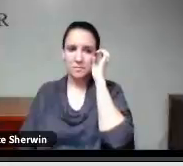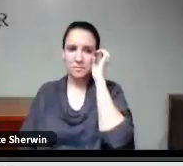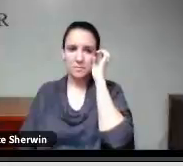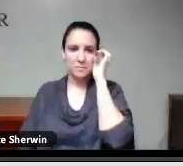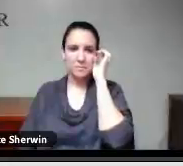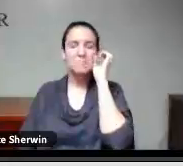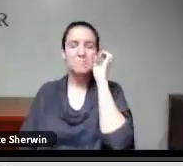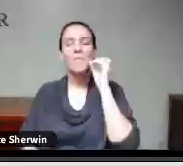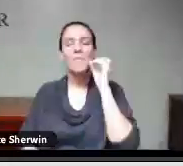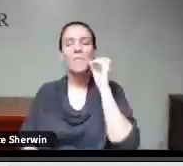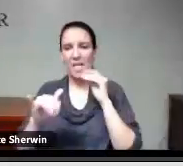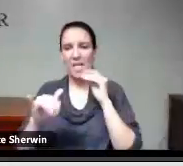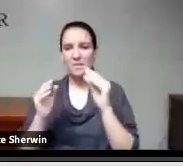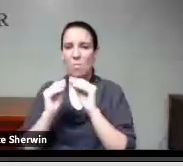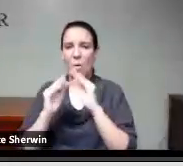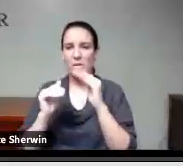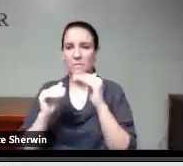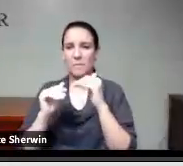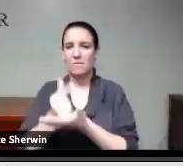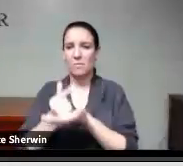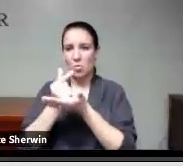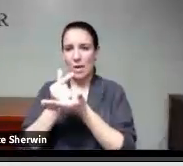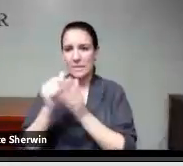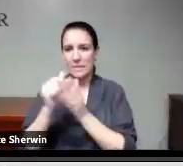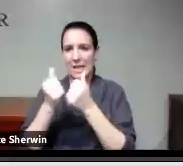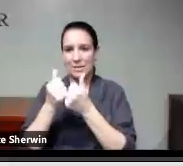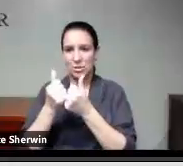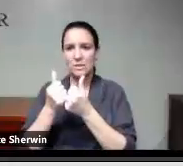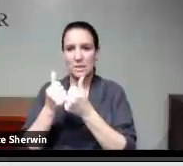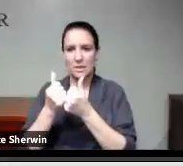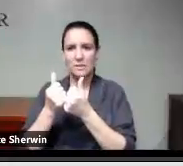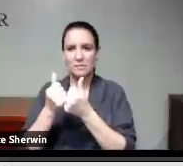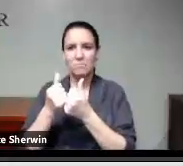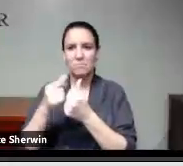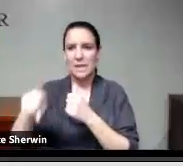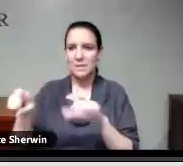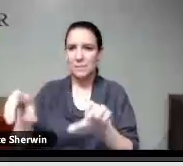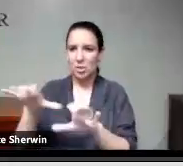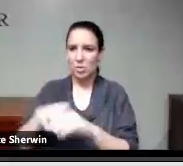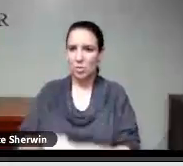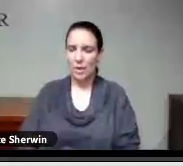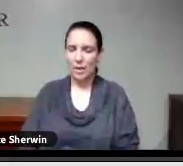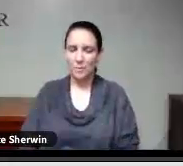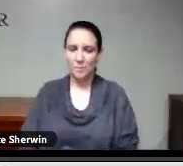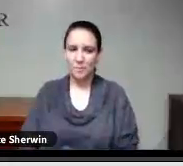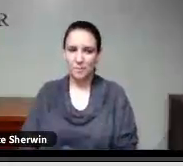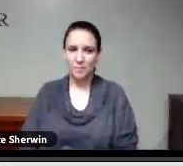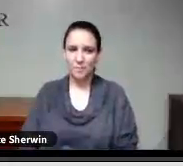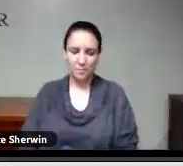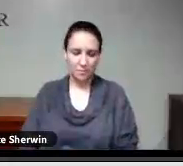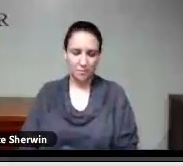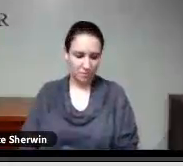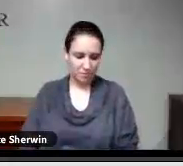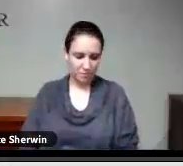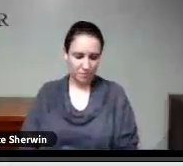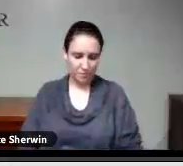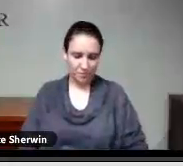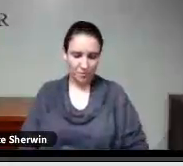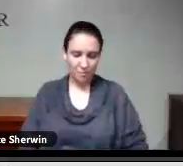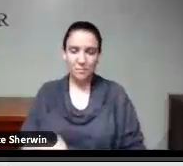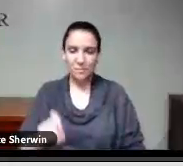agencies. So this is a really wonderful opportunity, but you have to think about this in